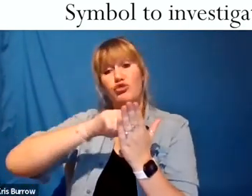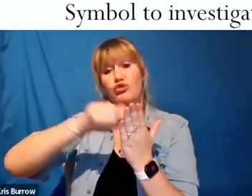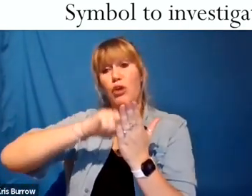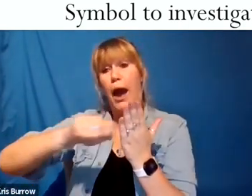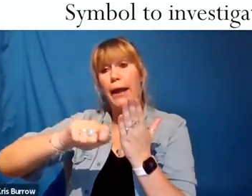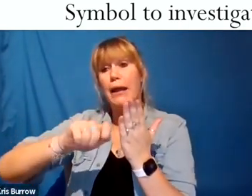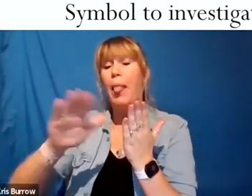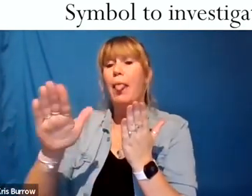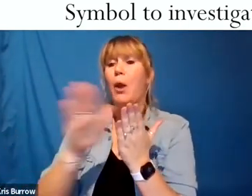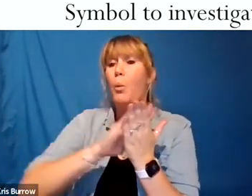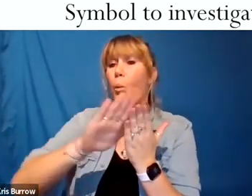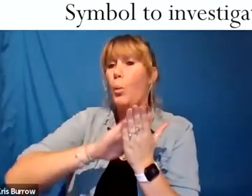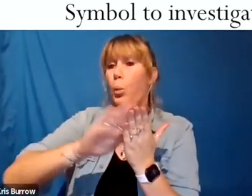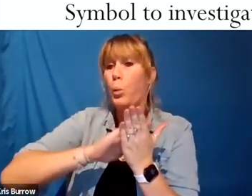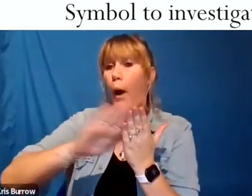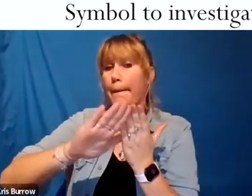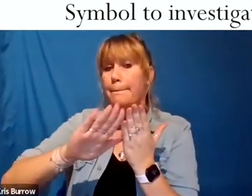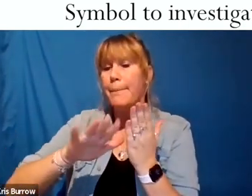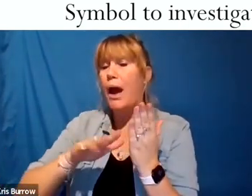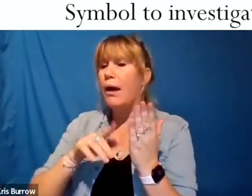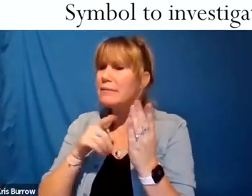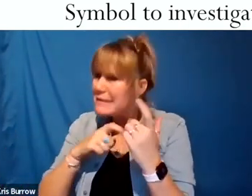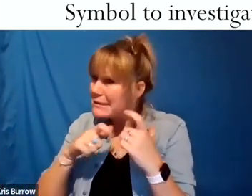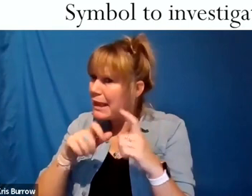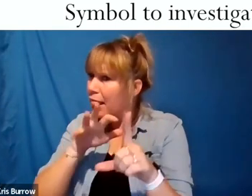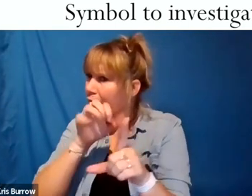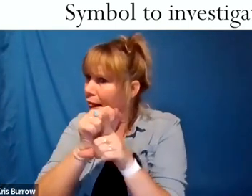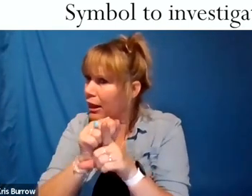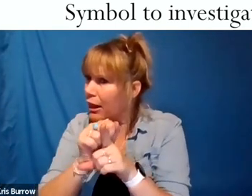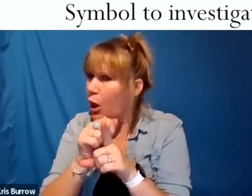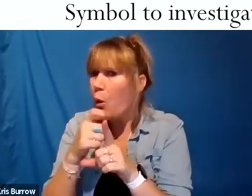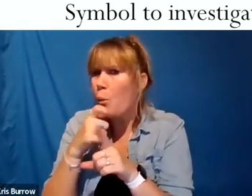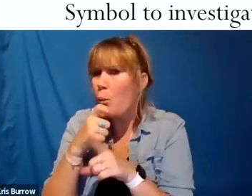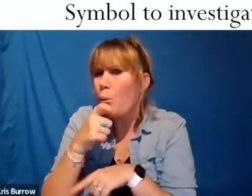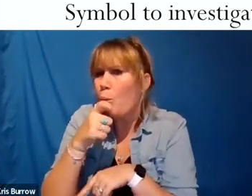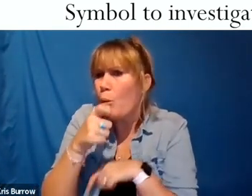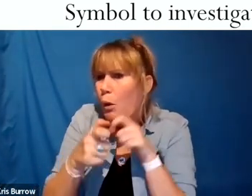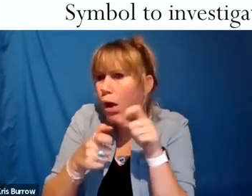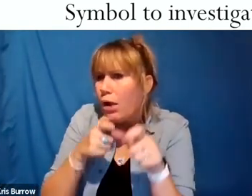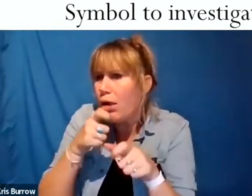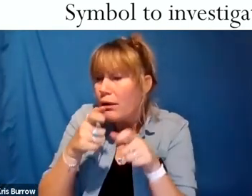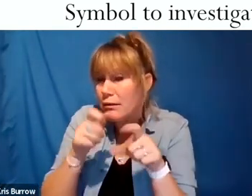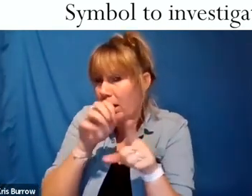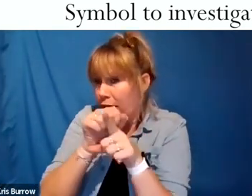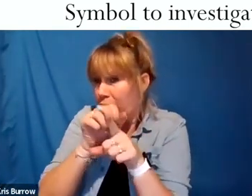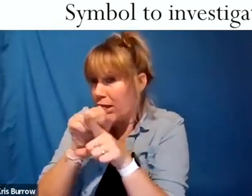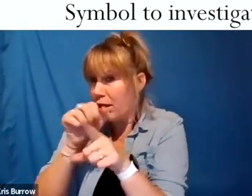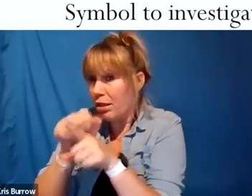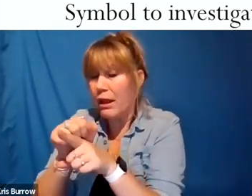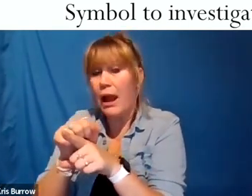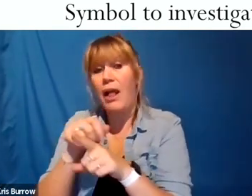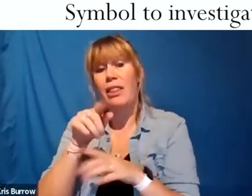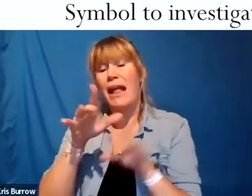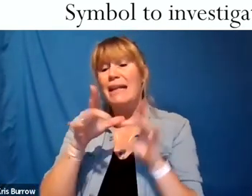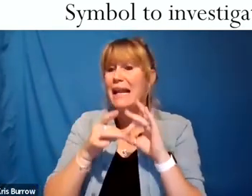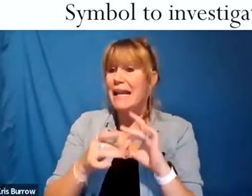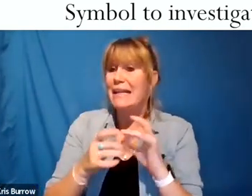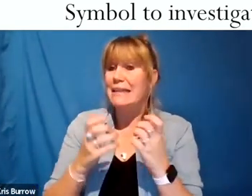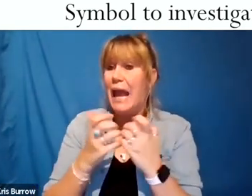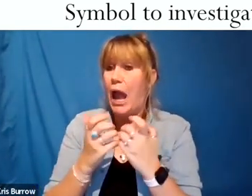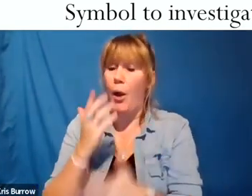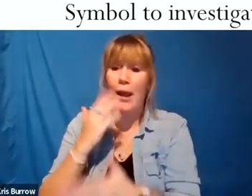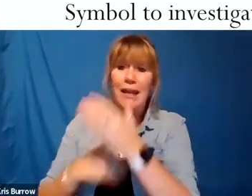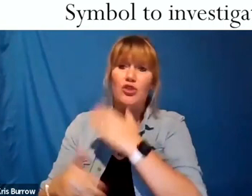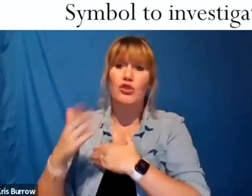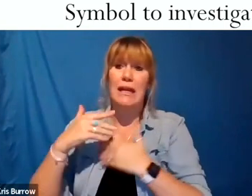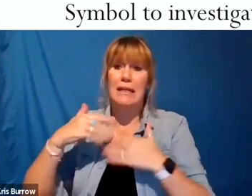written before would always show up. And this is an interesting metaphor for me in terms of looking at how history has been written and overwritten by different